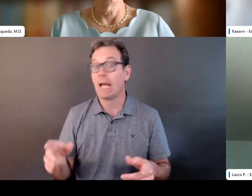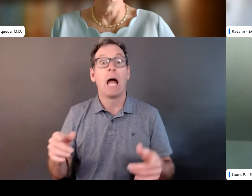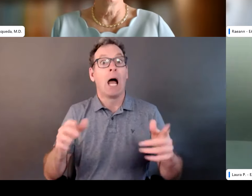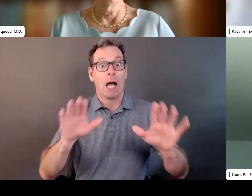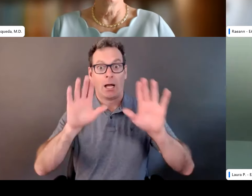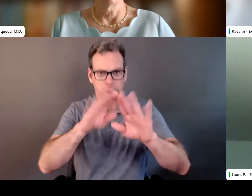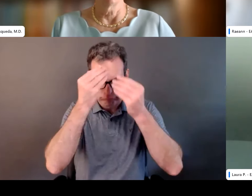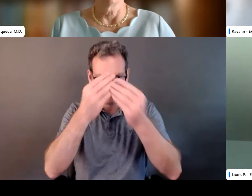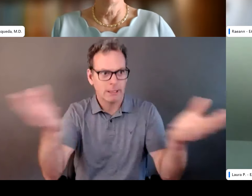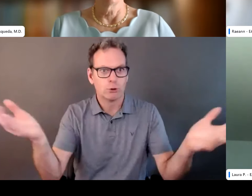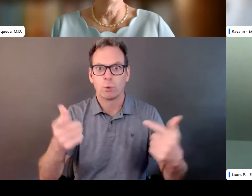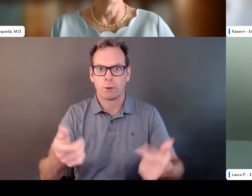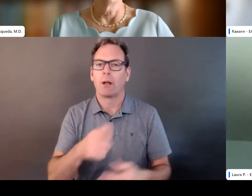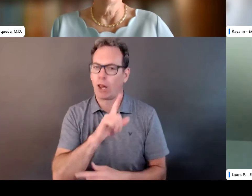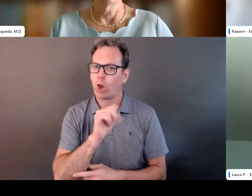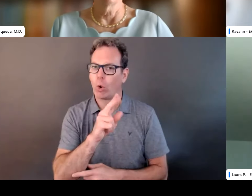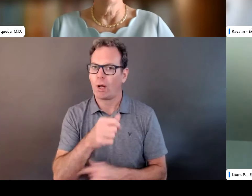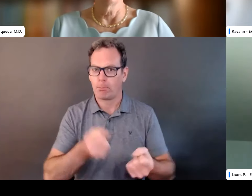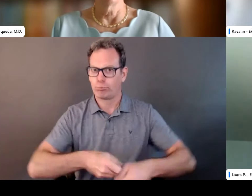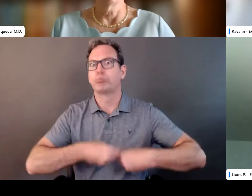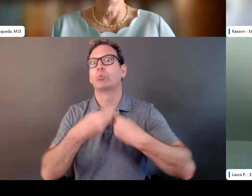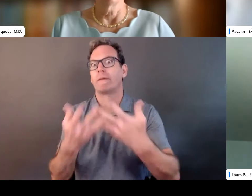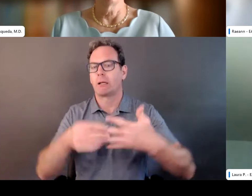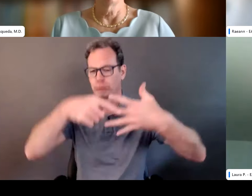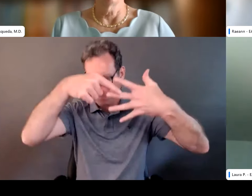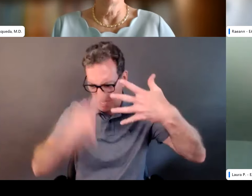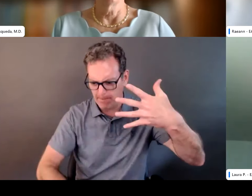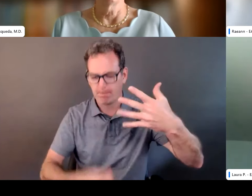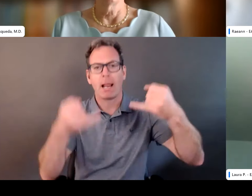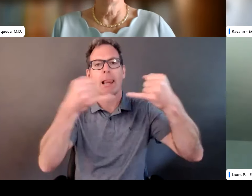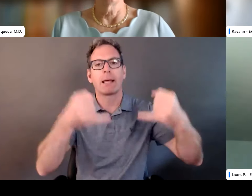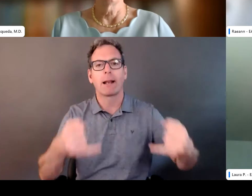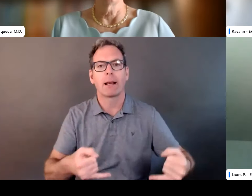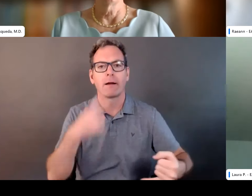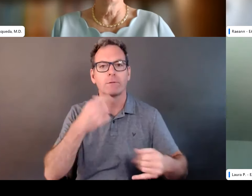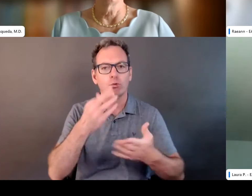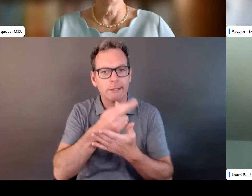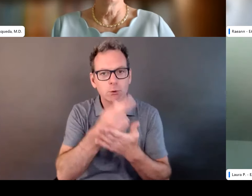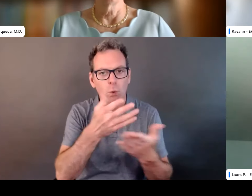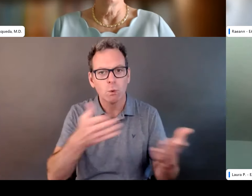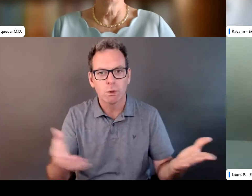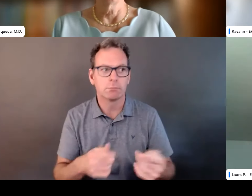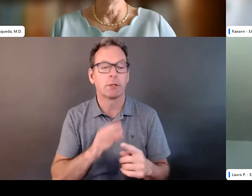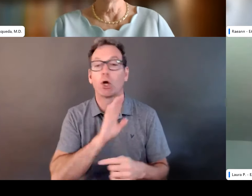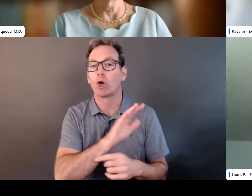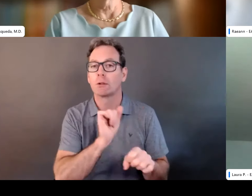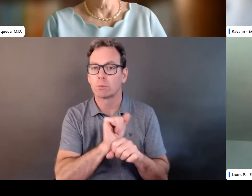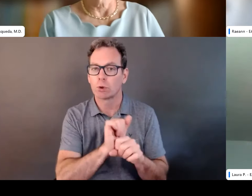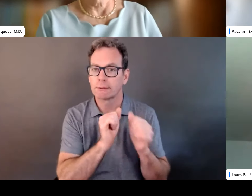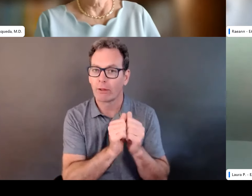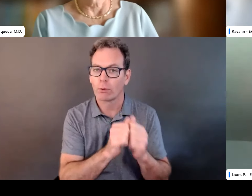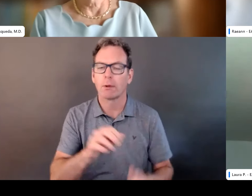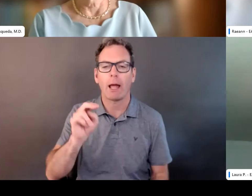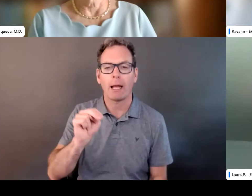our website after that Laura has shared with us as well, and her colleagues at NCEA, and we'll post those